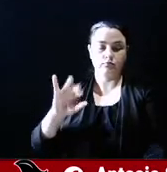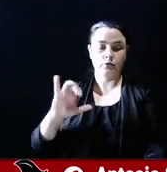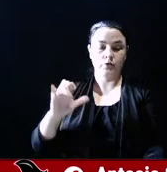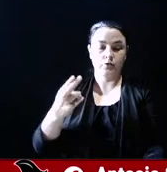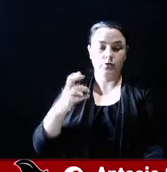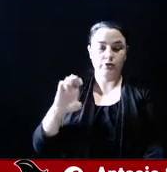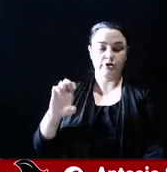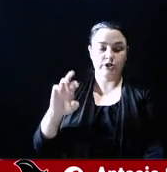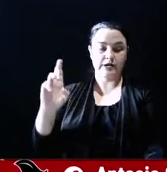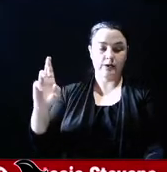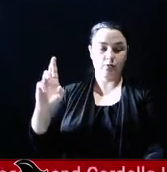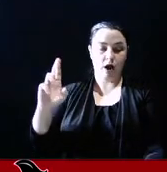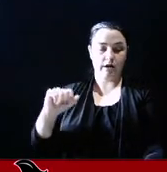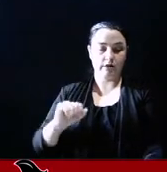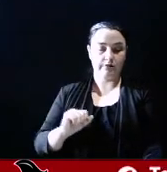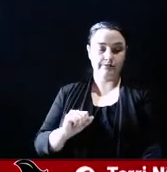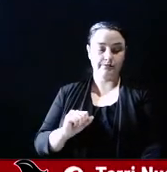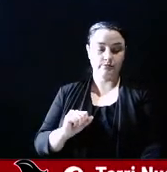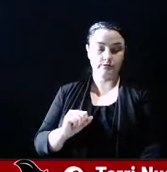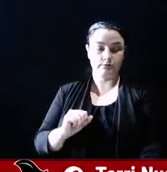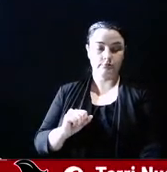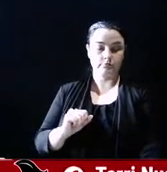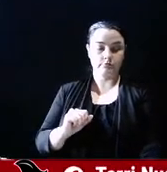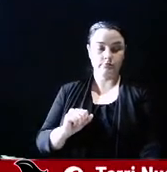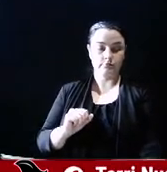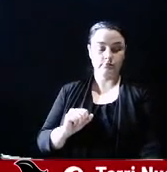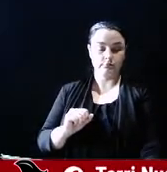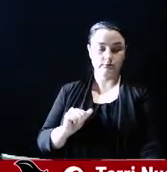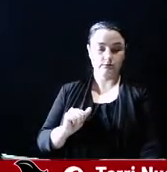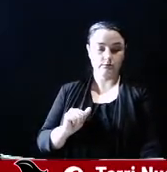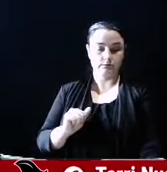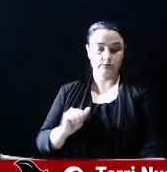Richie Guerra Rodney.